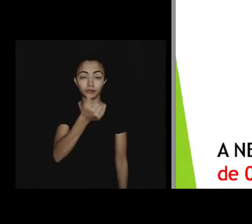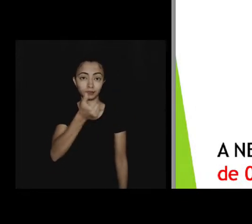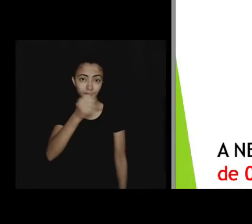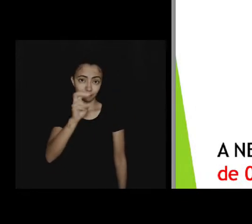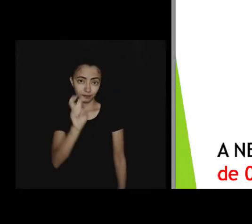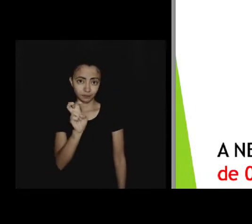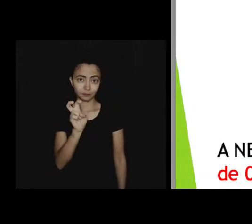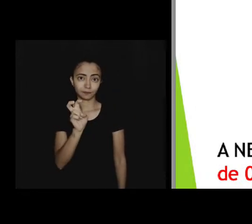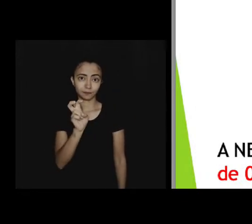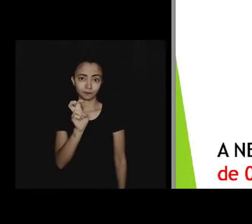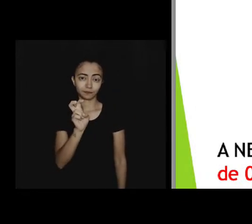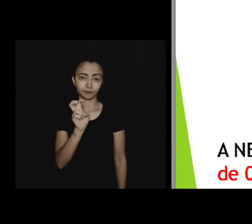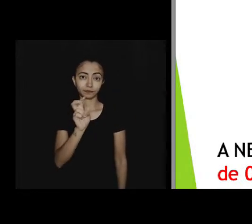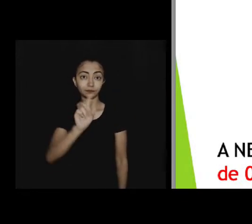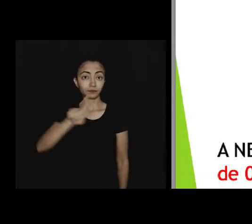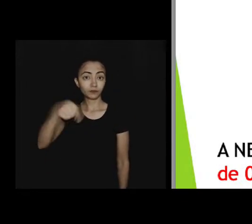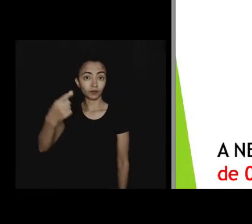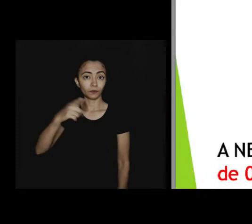in